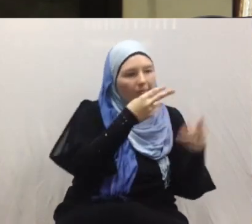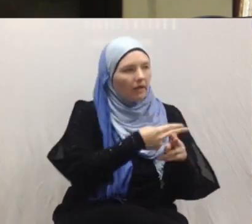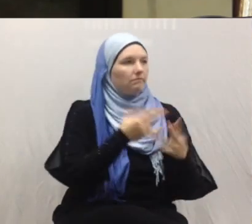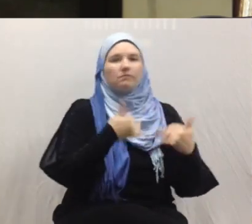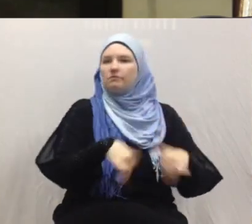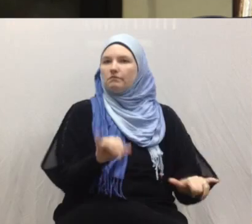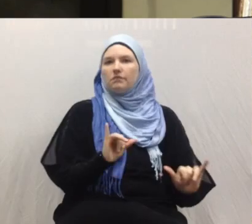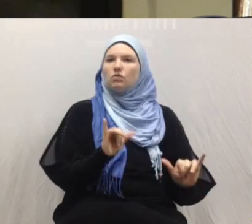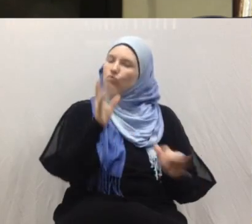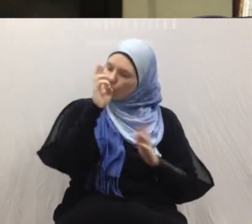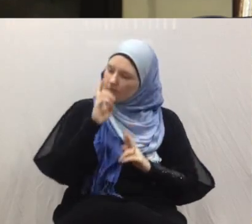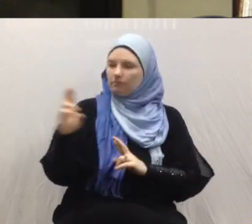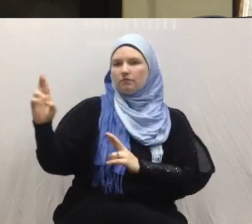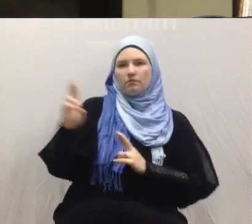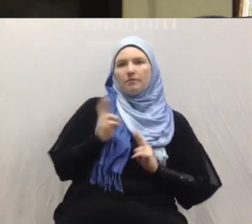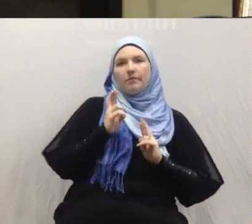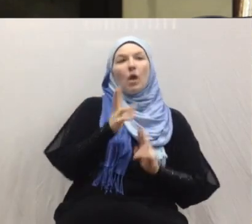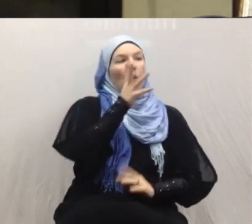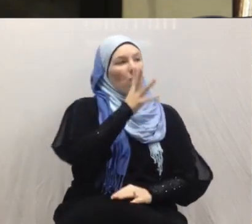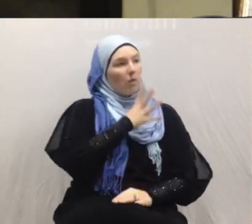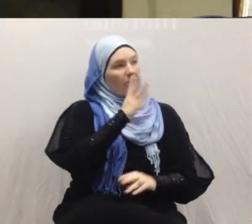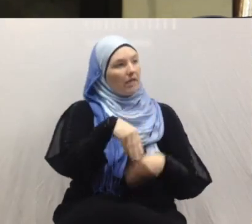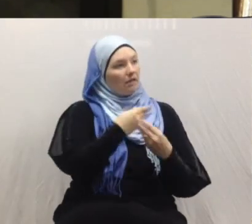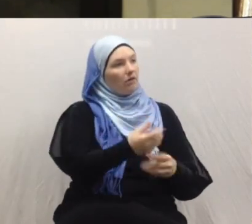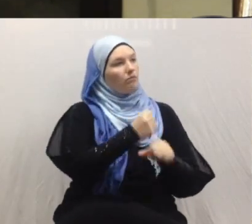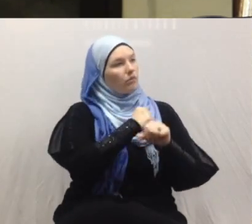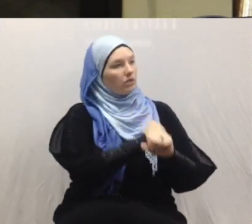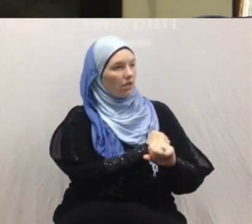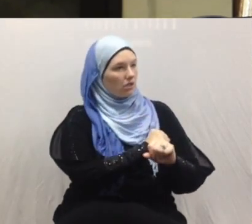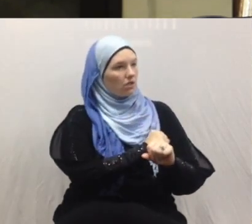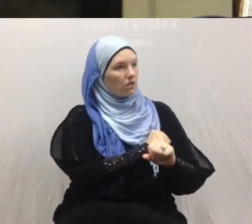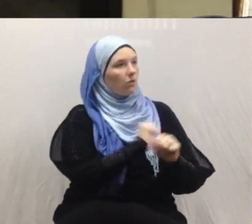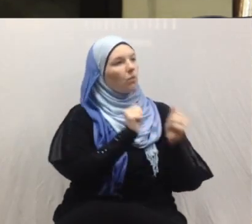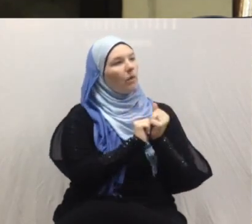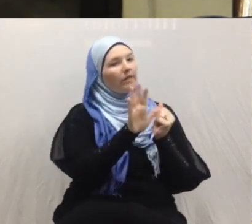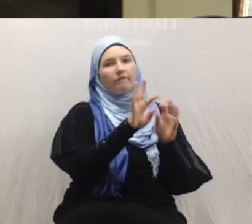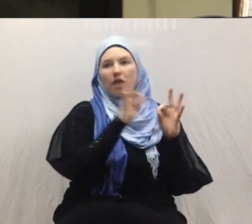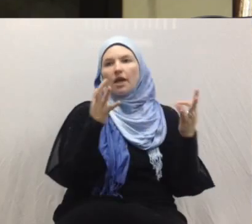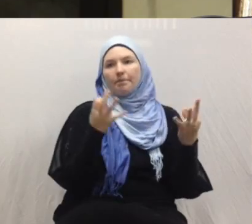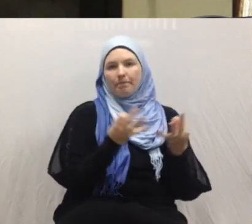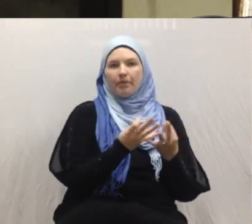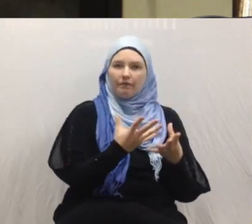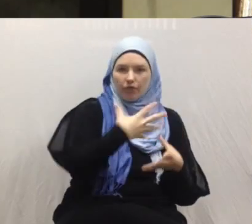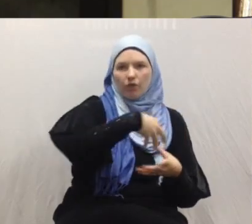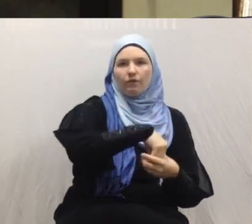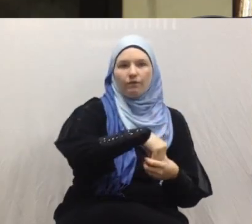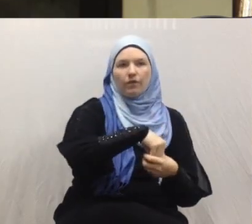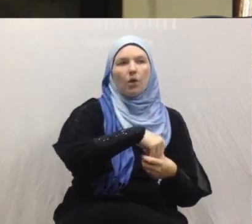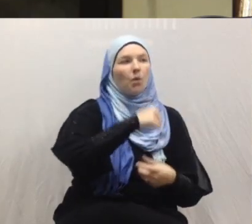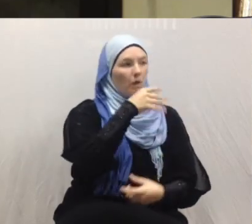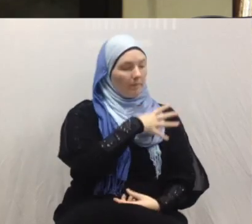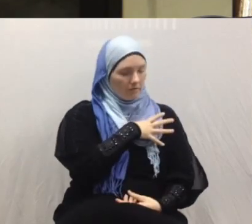woman shall only be given protection with the consent of her family. A